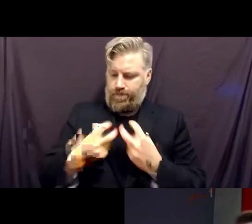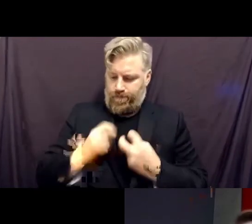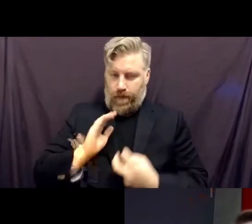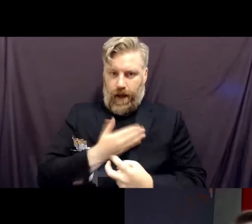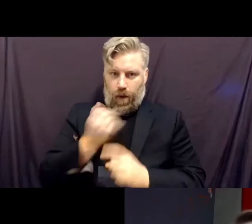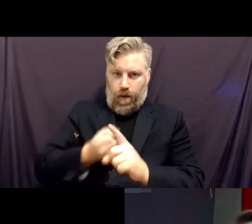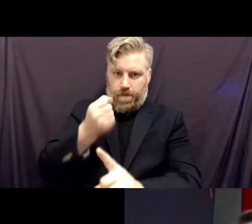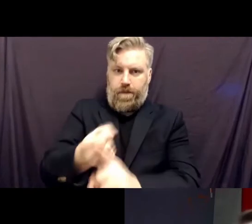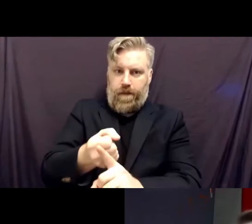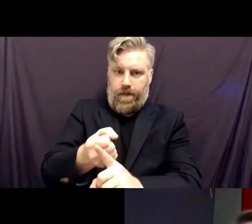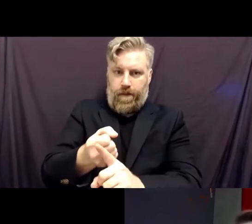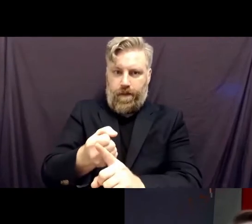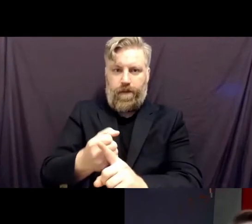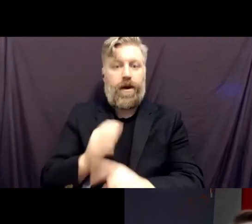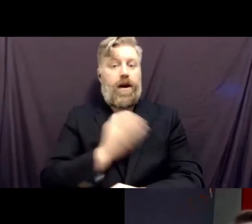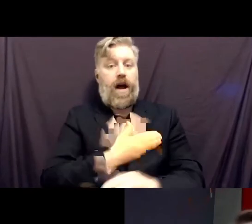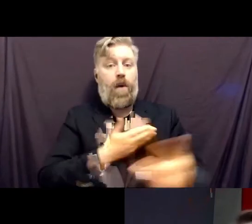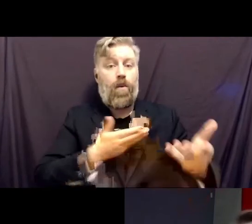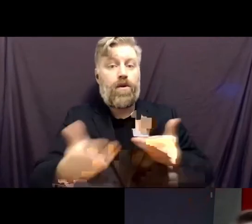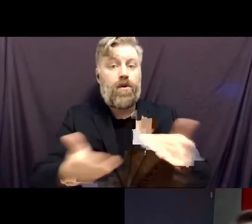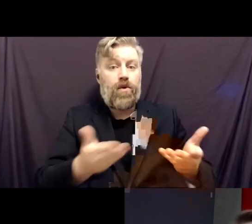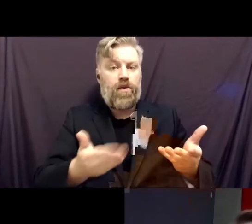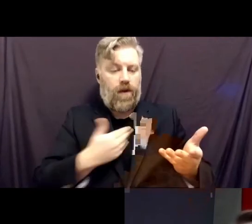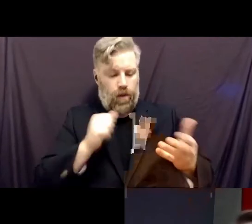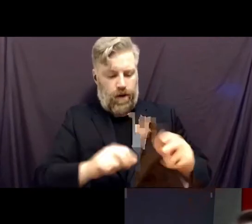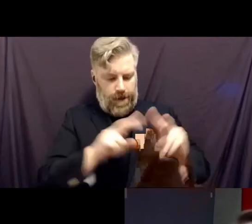to improve our services to the community.